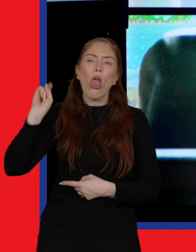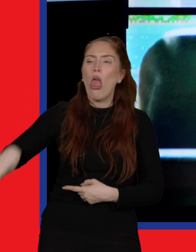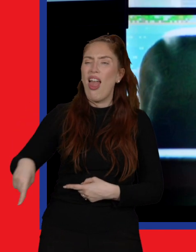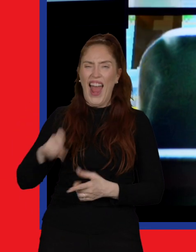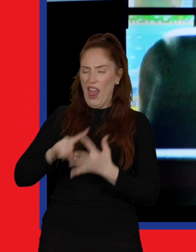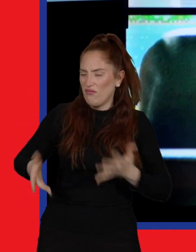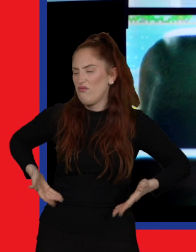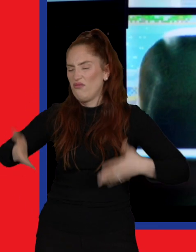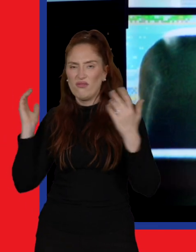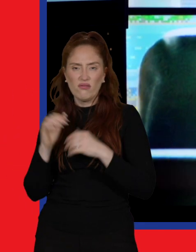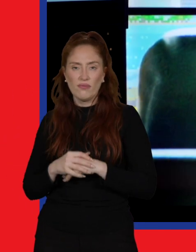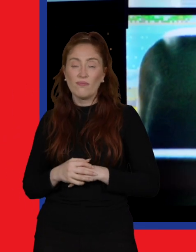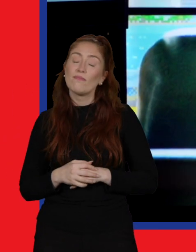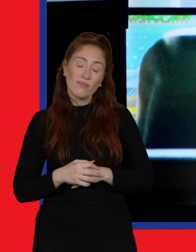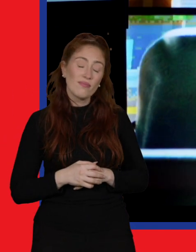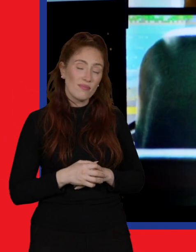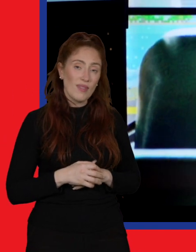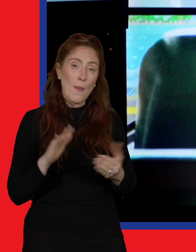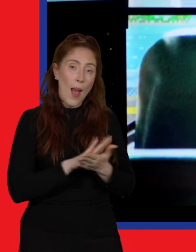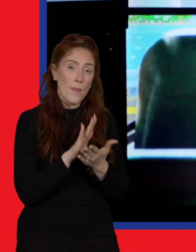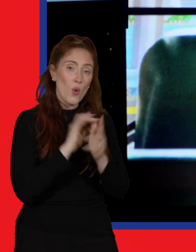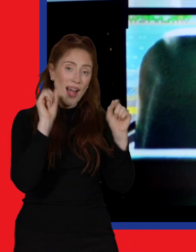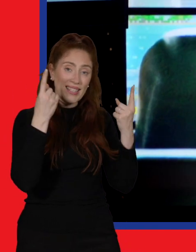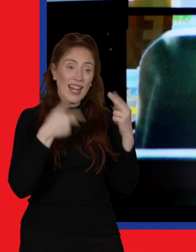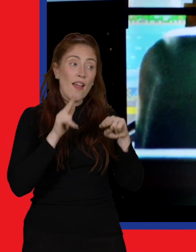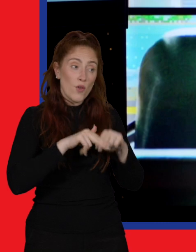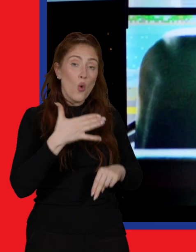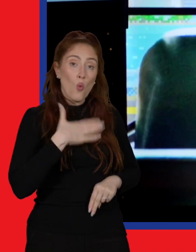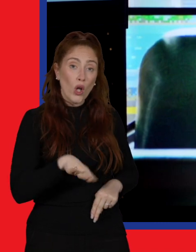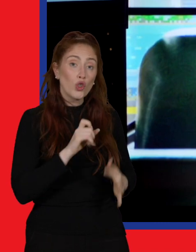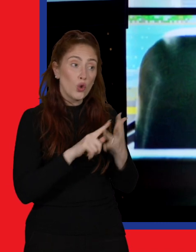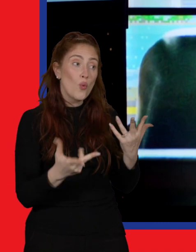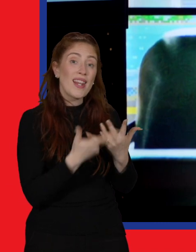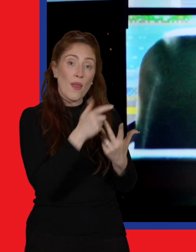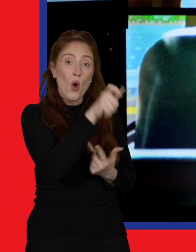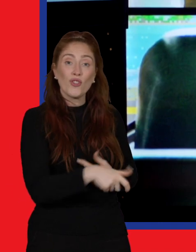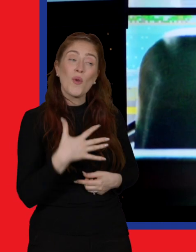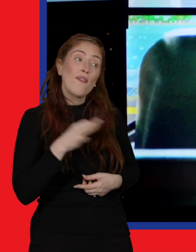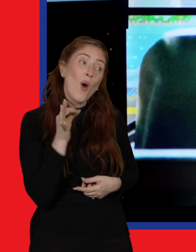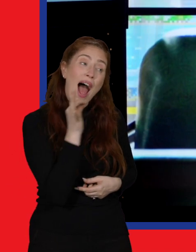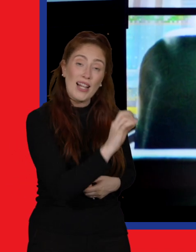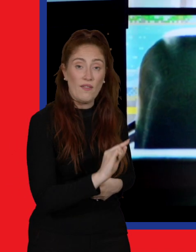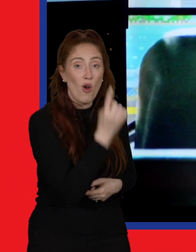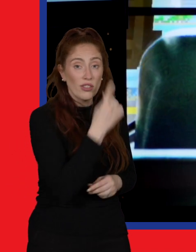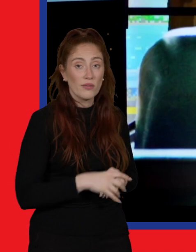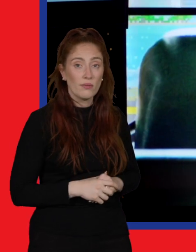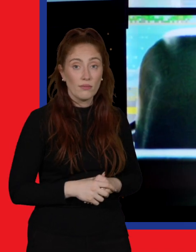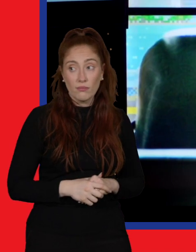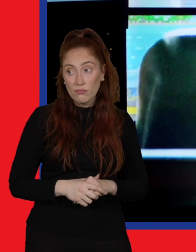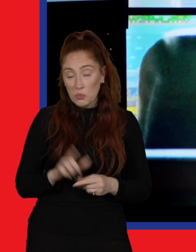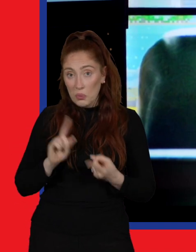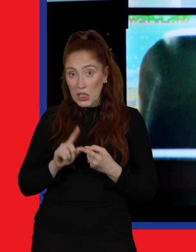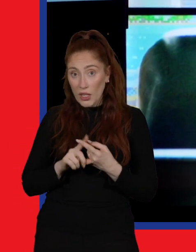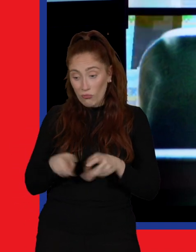did it anyway. Thank you. I'm glad you realised you always need to ask for and get consent if you want someone else to do something. Can